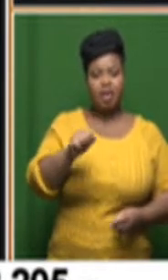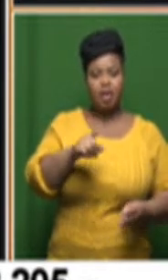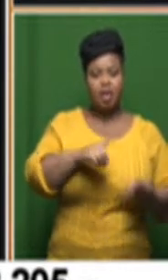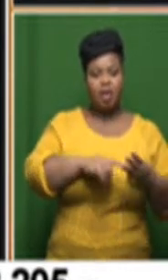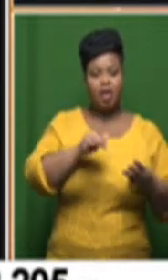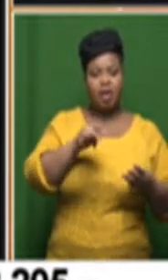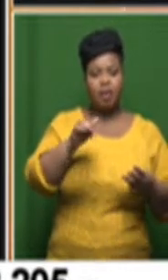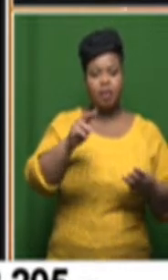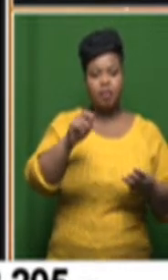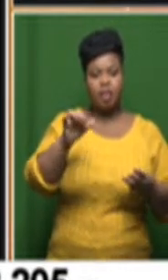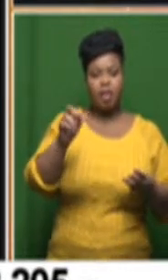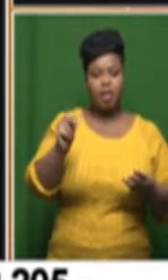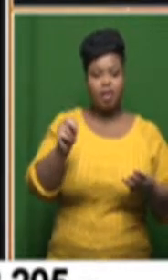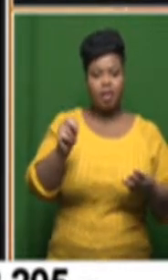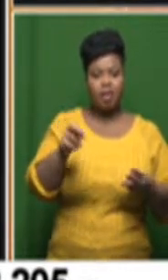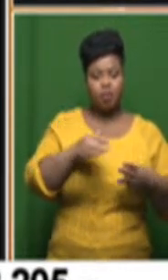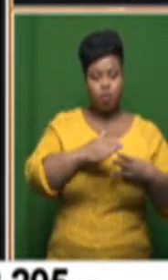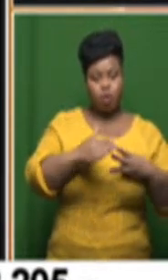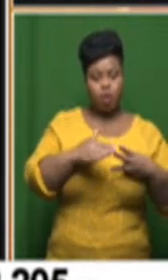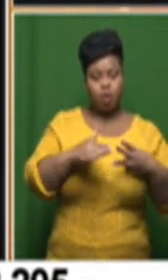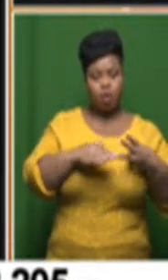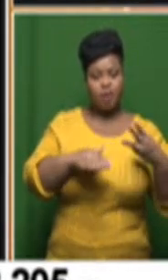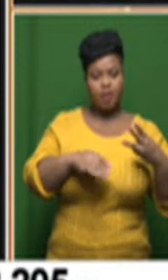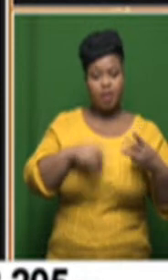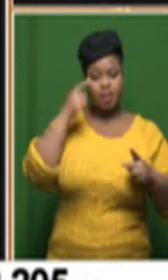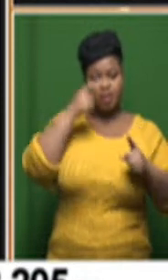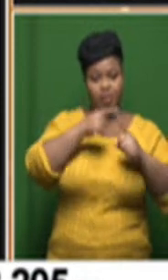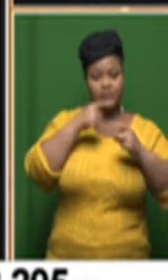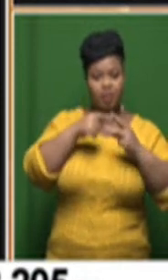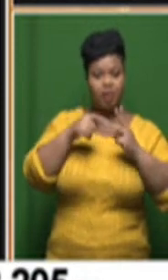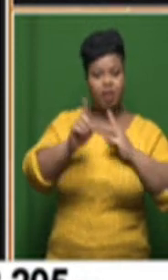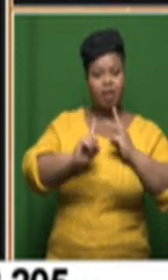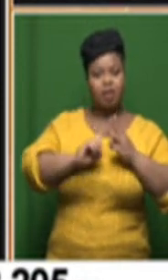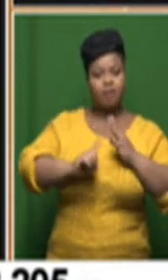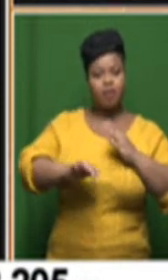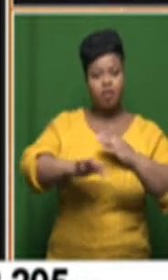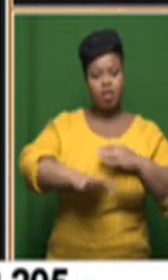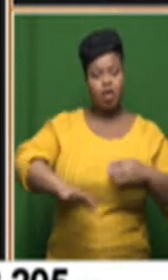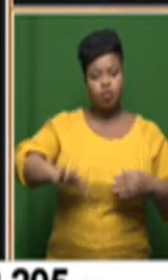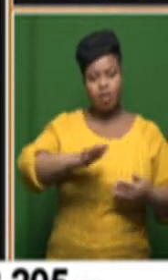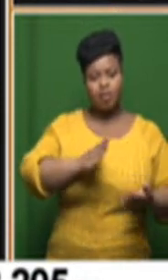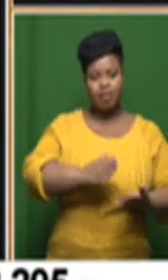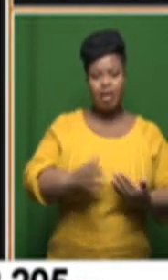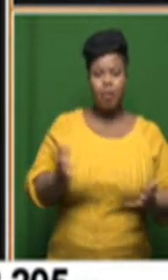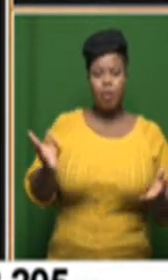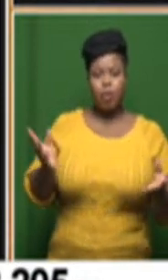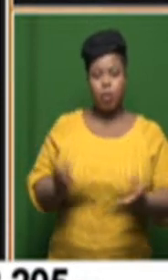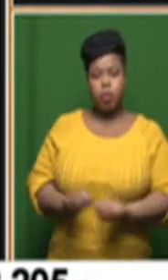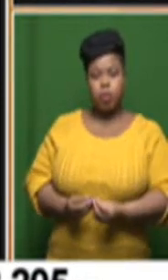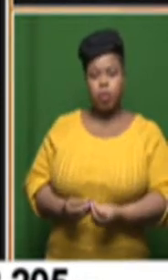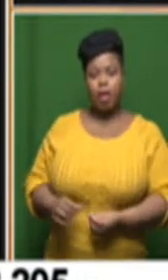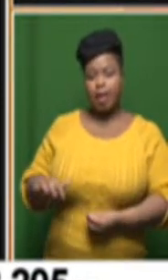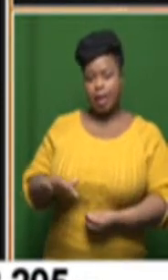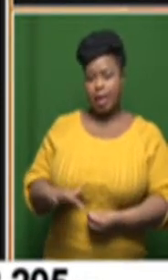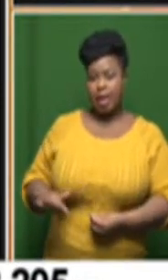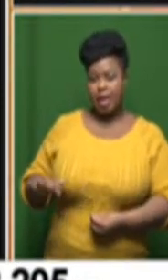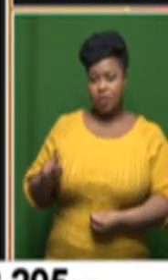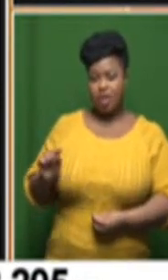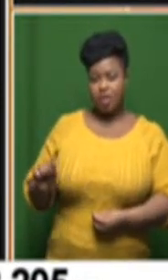Arneson, so we are targeting those low uptake areas. And our